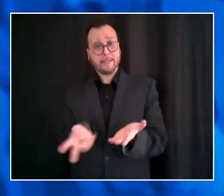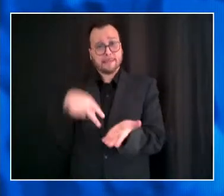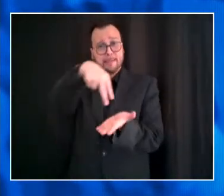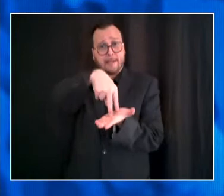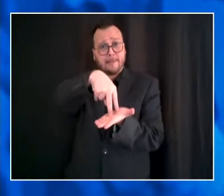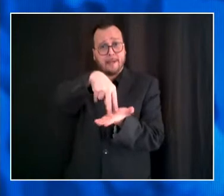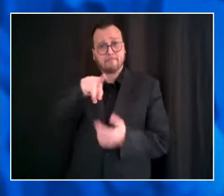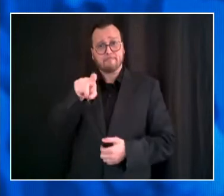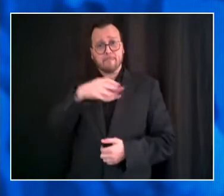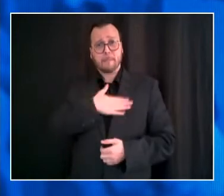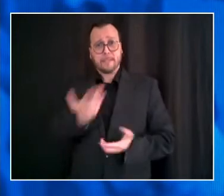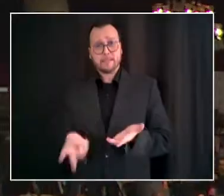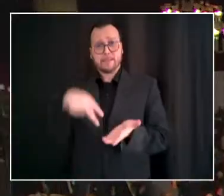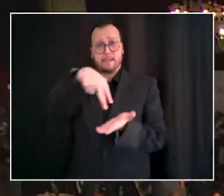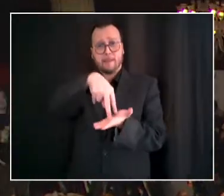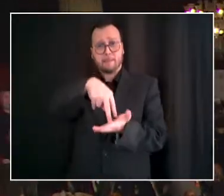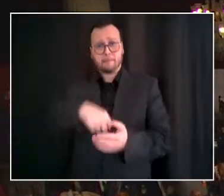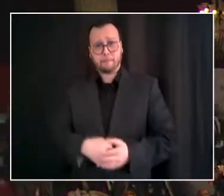Please stand up.